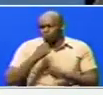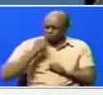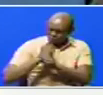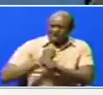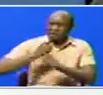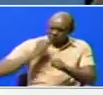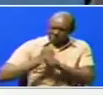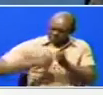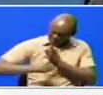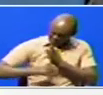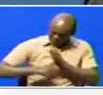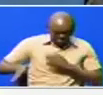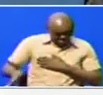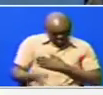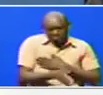grueling hours